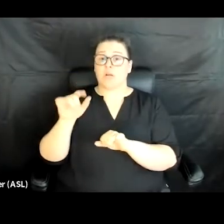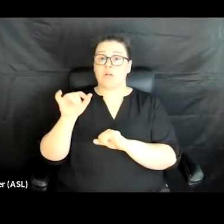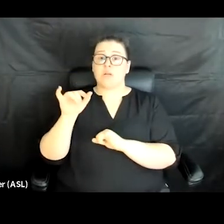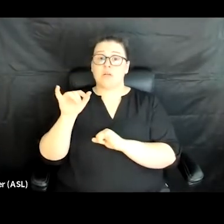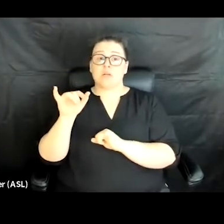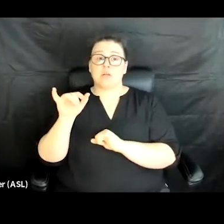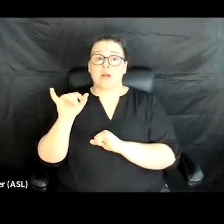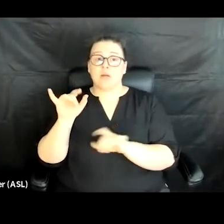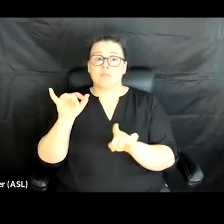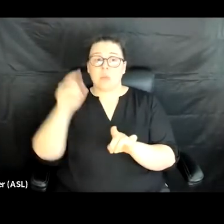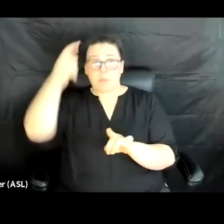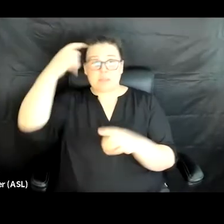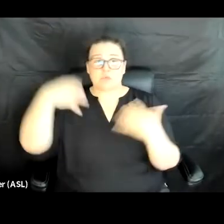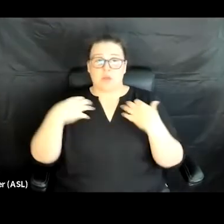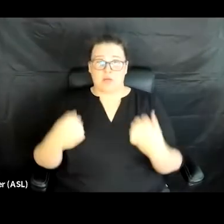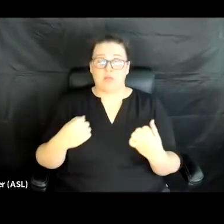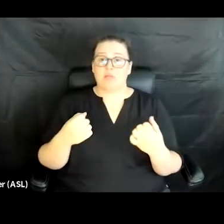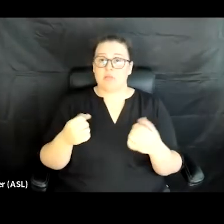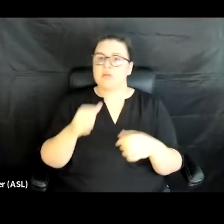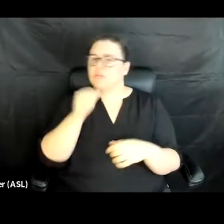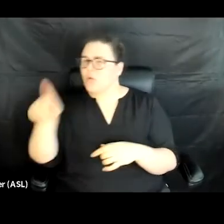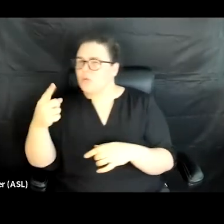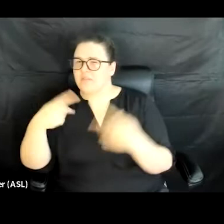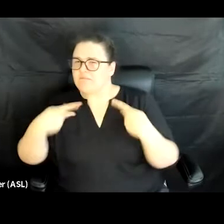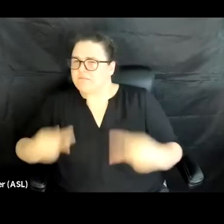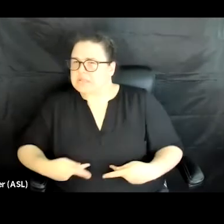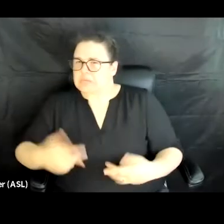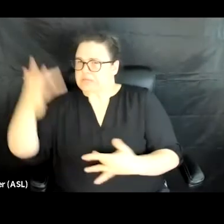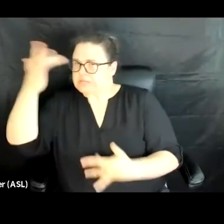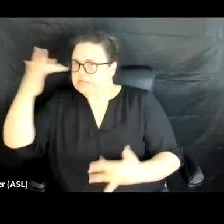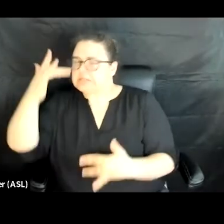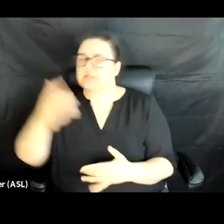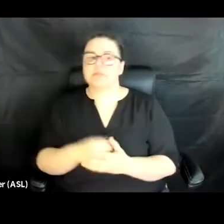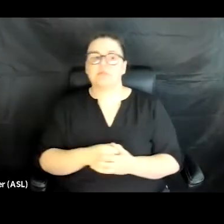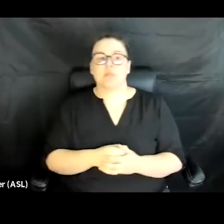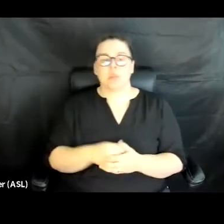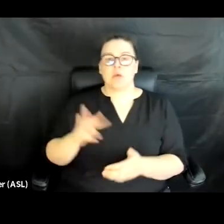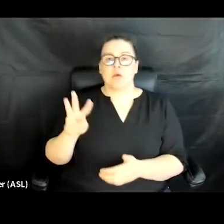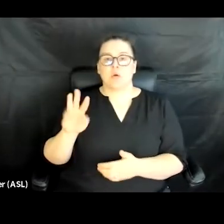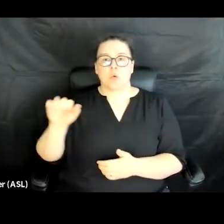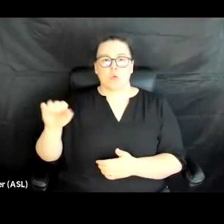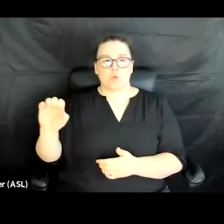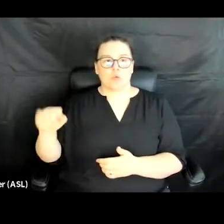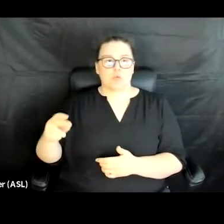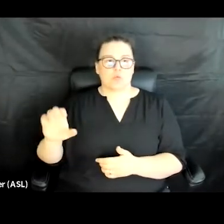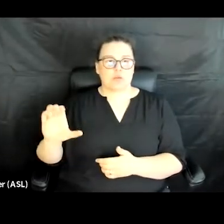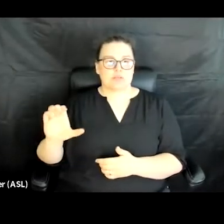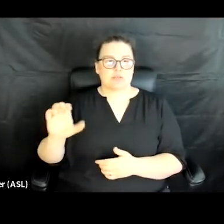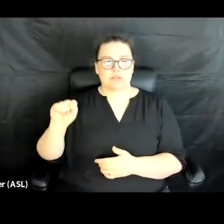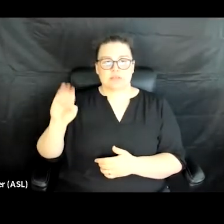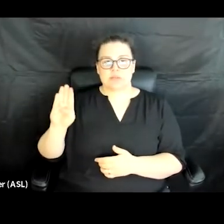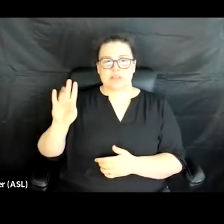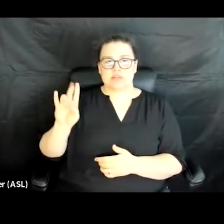just physical illness, injury, or health conditions. And then in Wisconsin, Senate Bill 73 creates an income tax credit for workplace